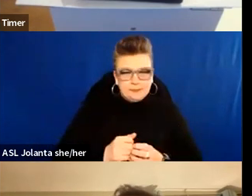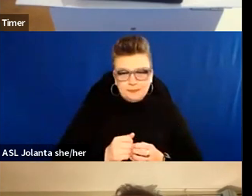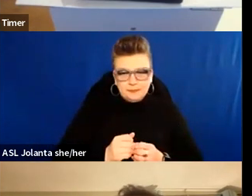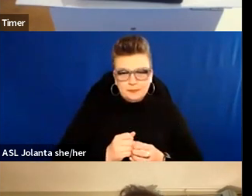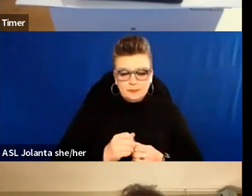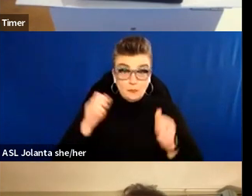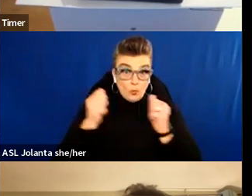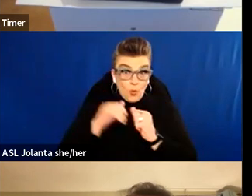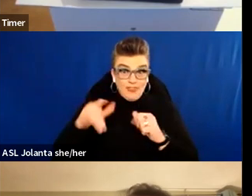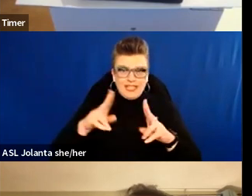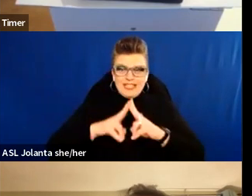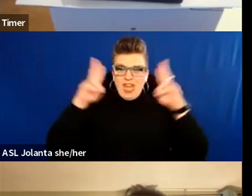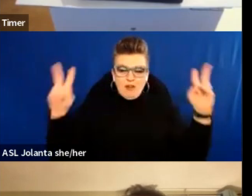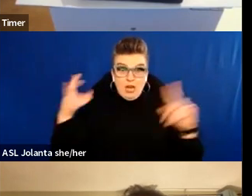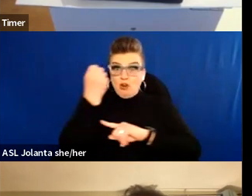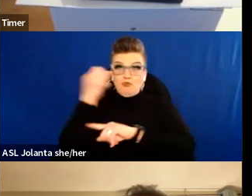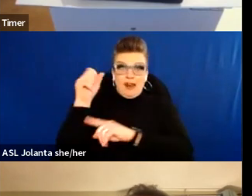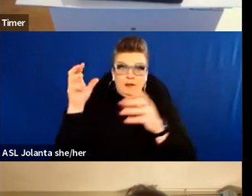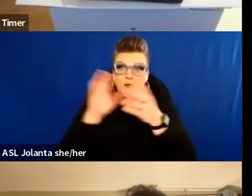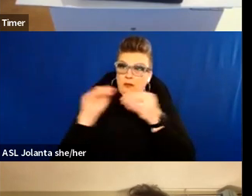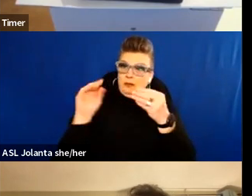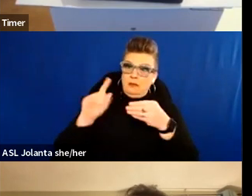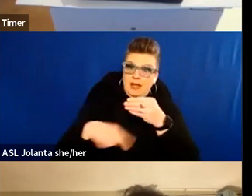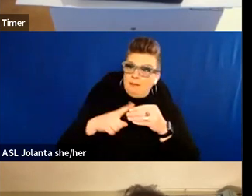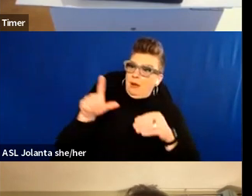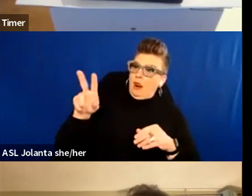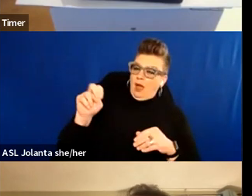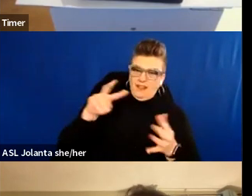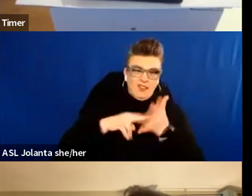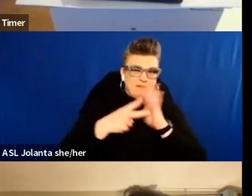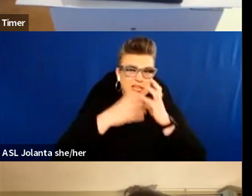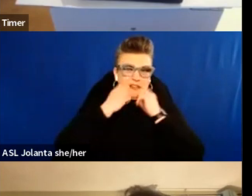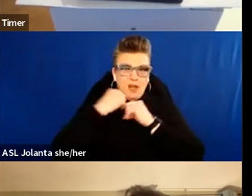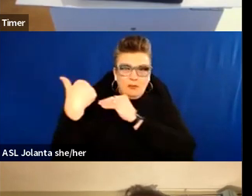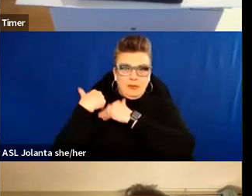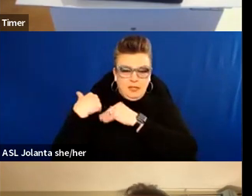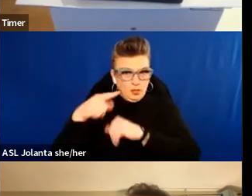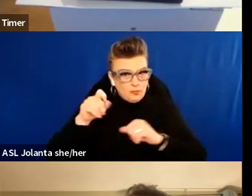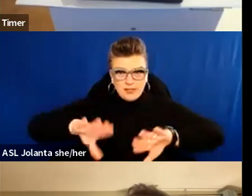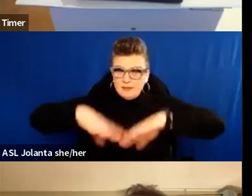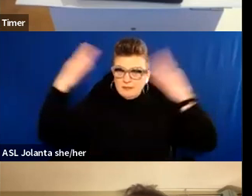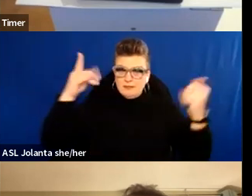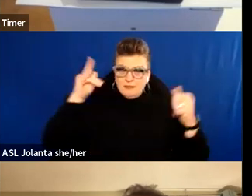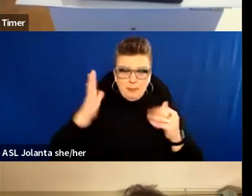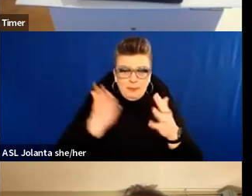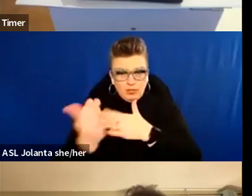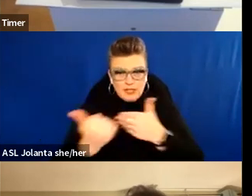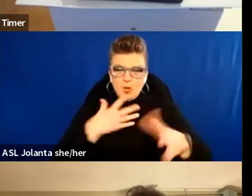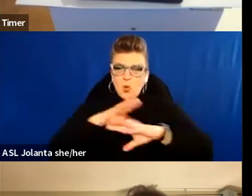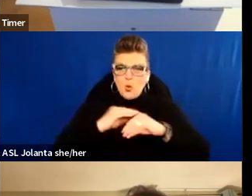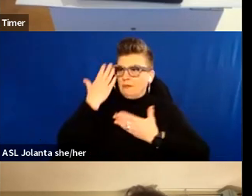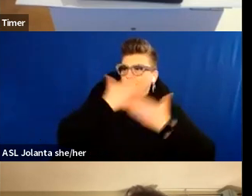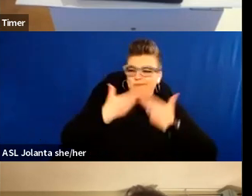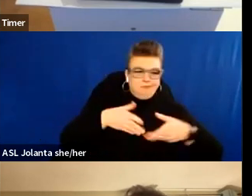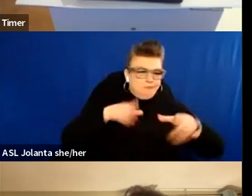very radical statement of love comes accountability this process must be public and transparent there can be no behind closed doors moves there